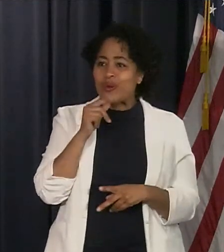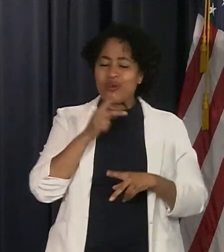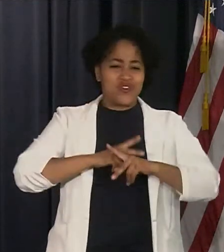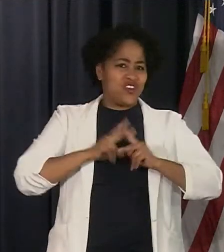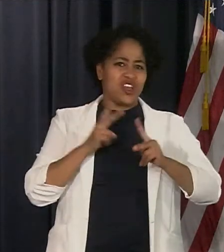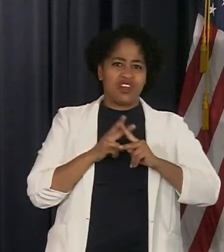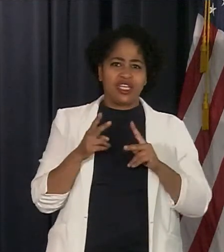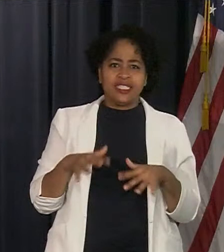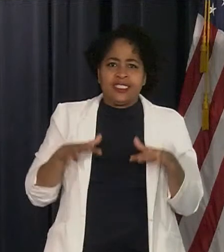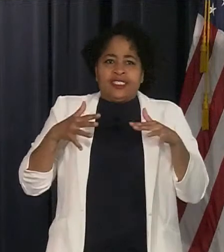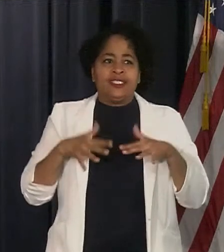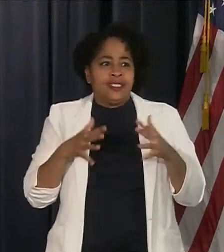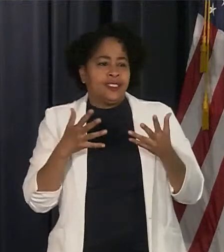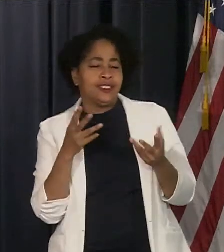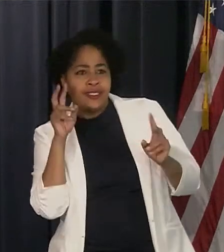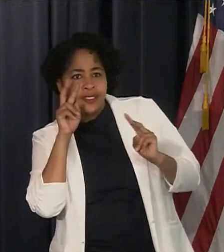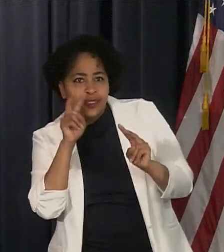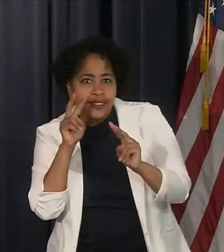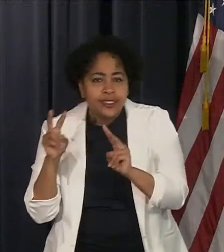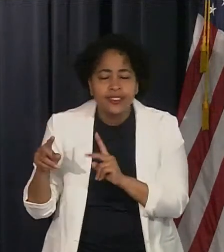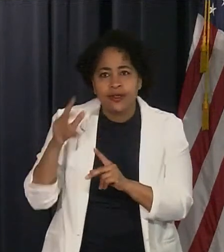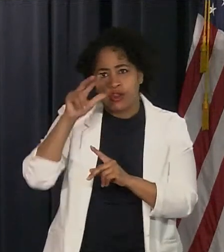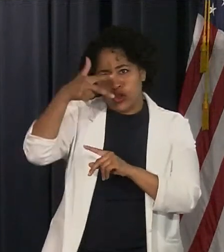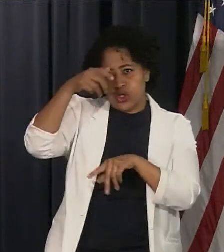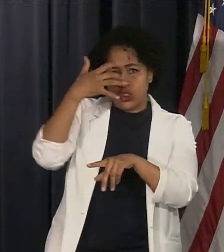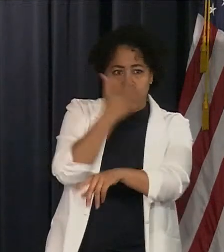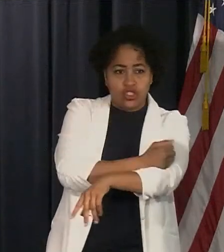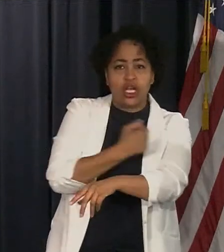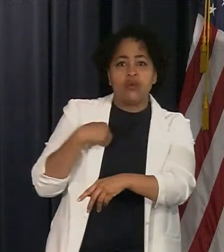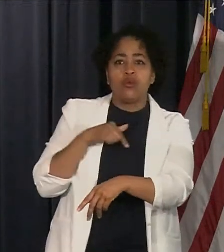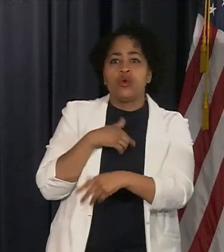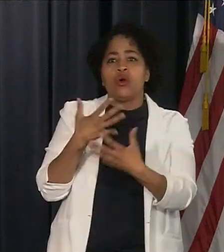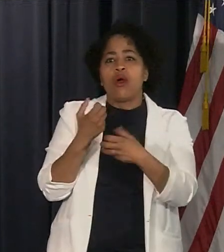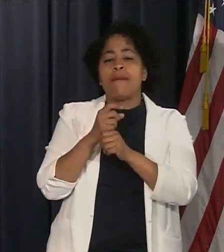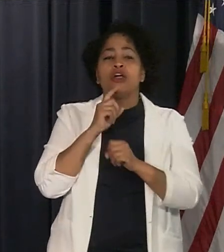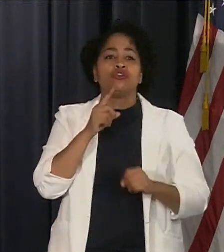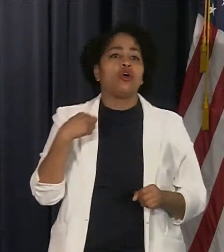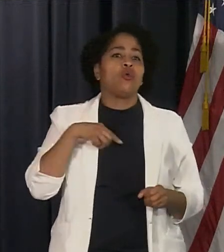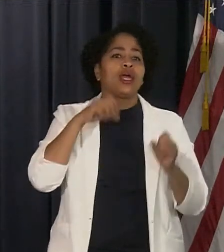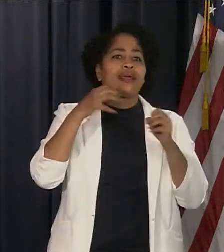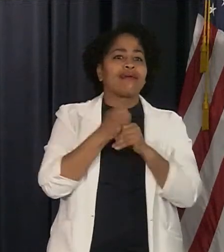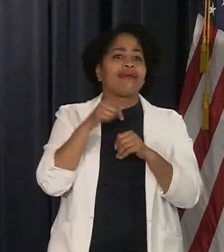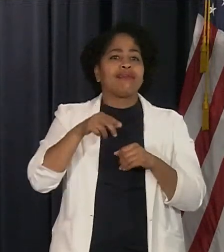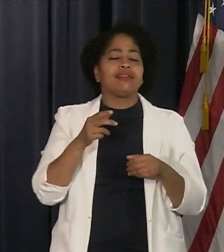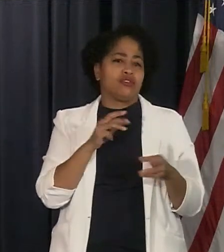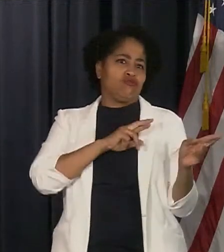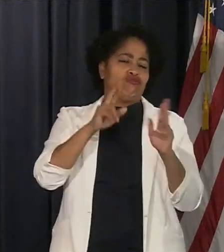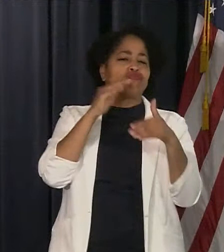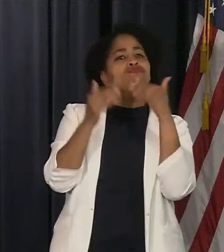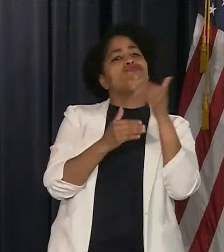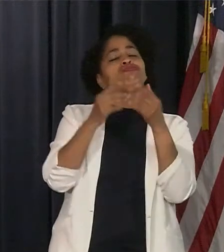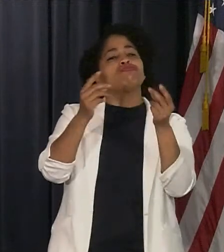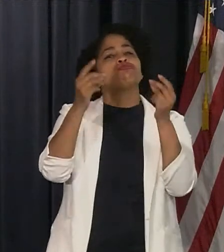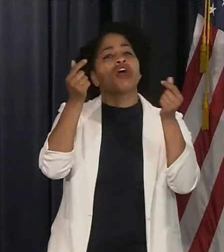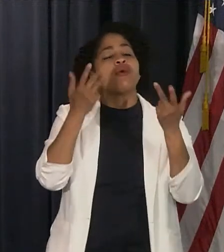very anxious to get this third shot, and we wanted to make sure we could get this up and running right away. And I would say in the next week, you're